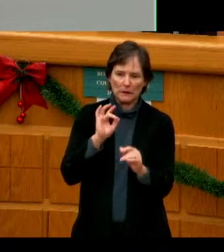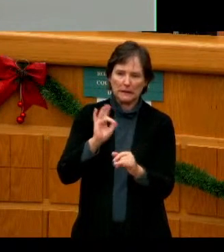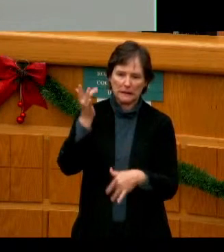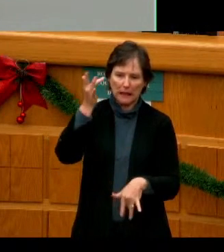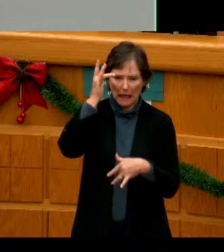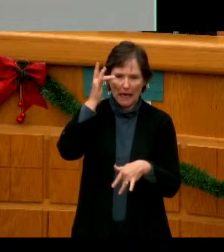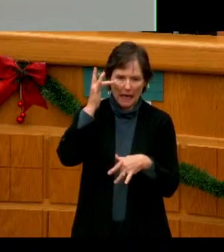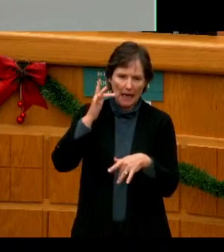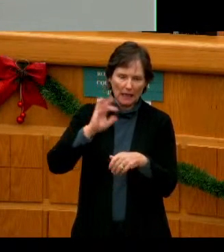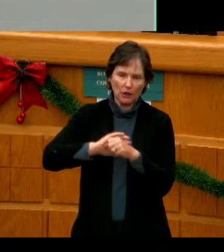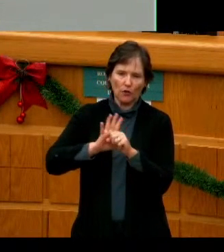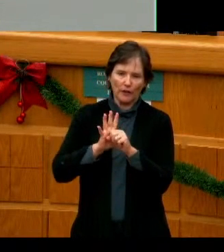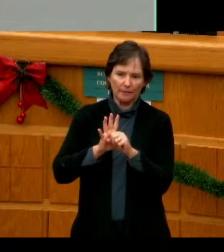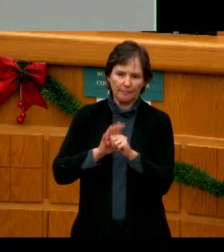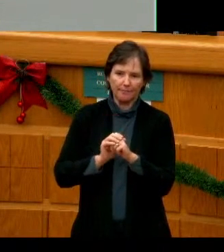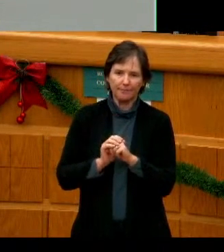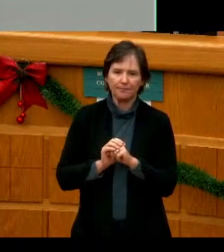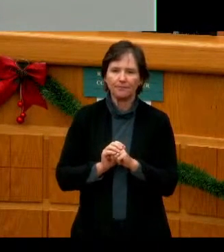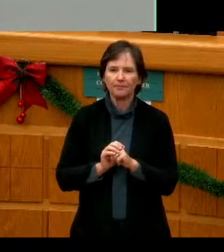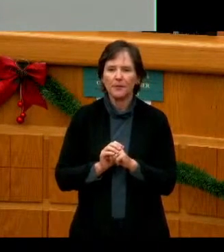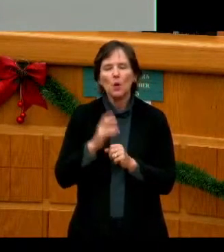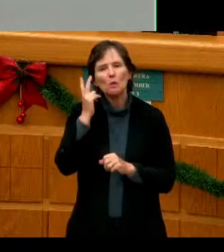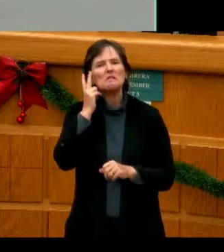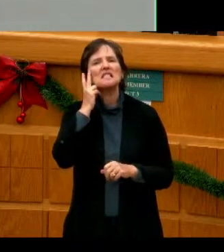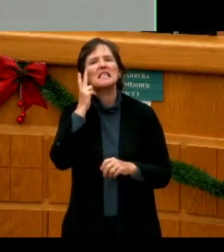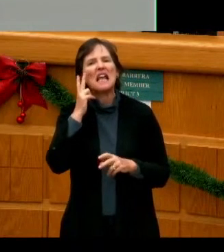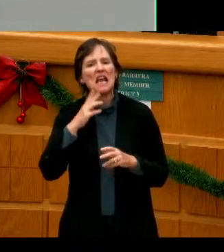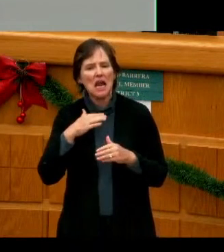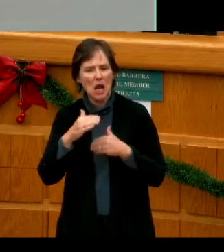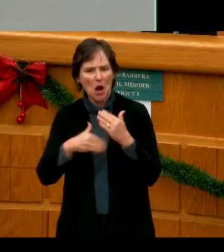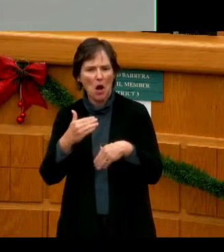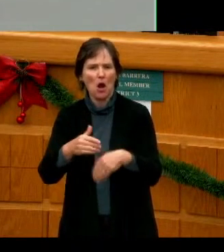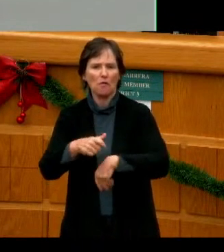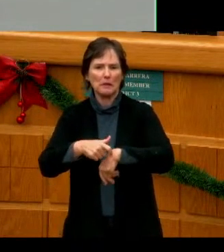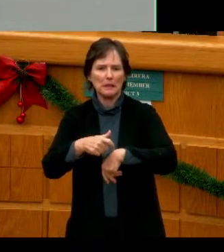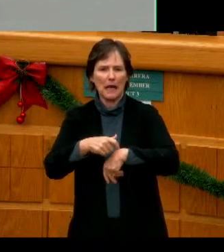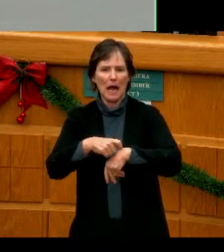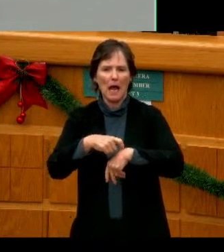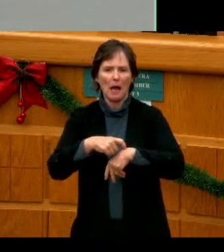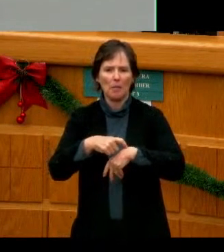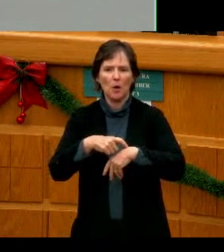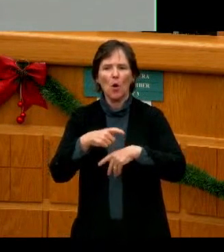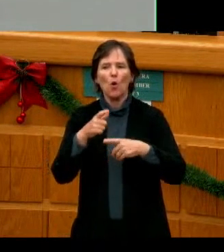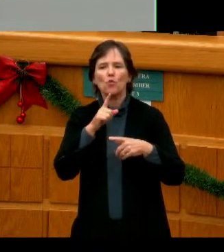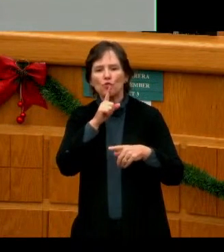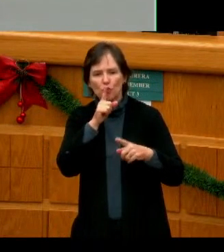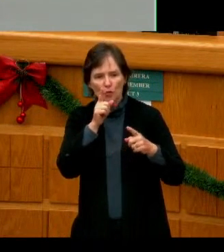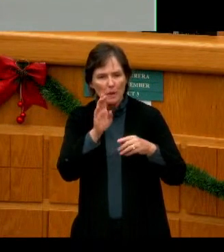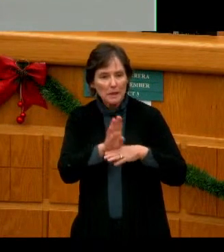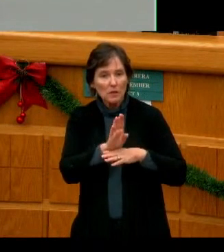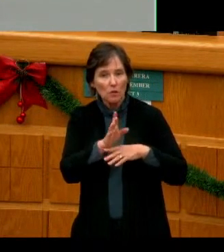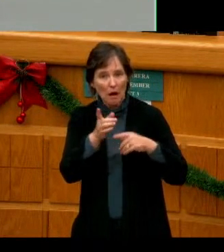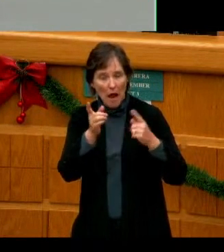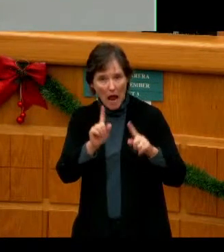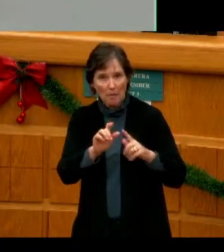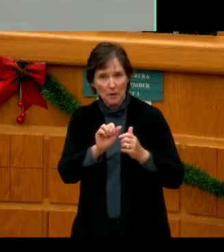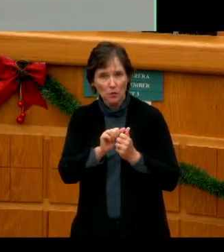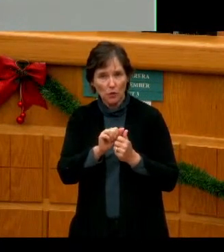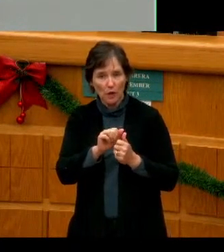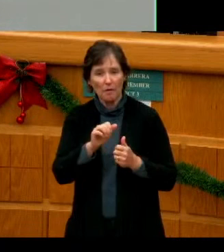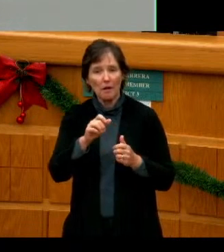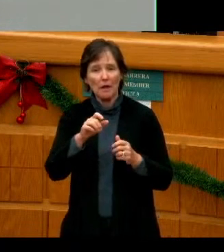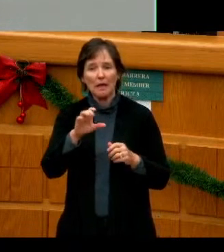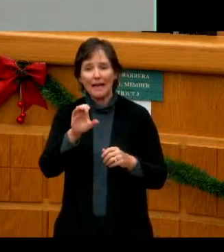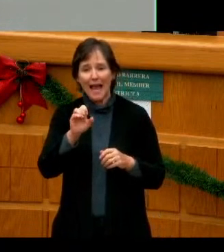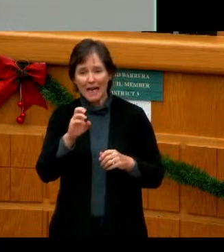following both projections fairly closely, and we'll see through time if the cases continue to match one projection